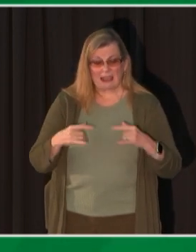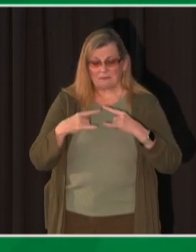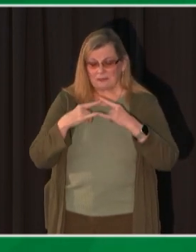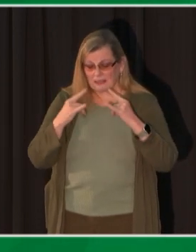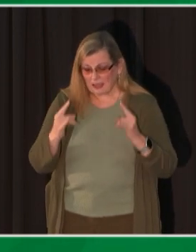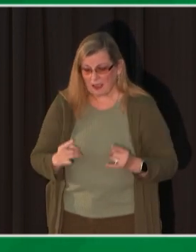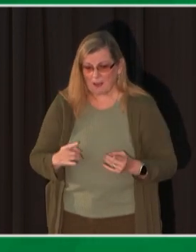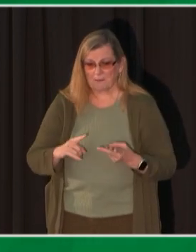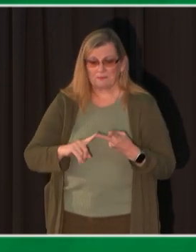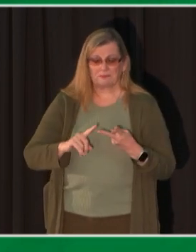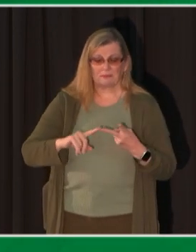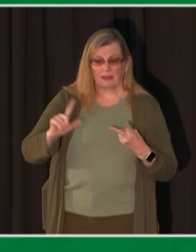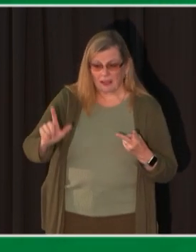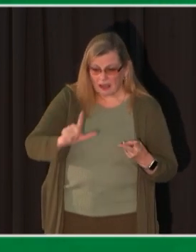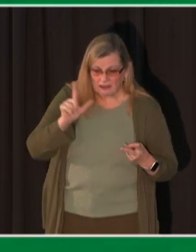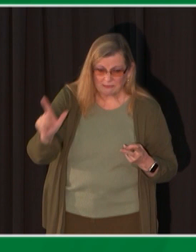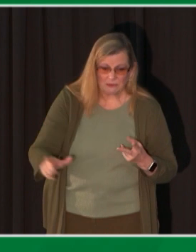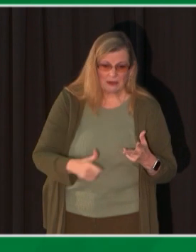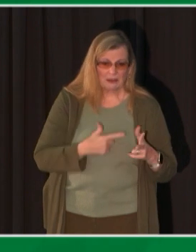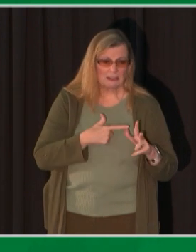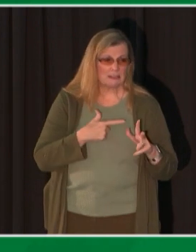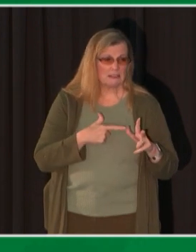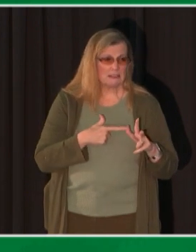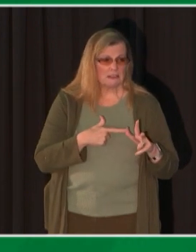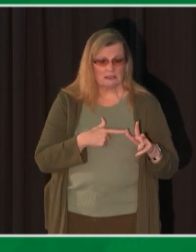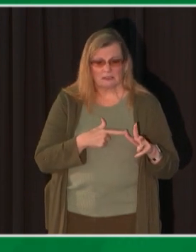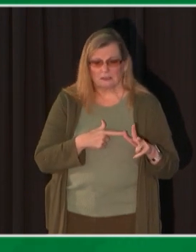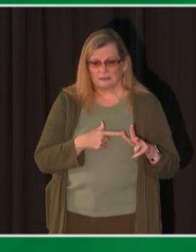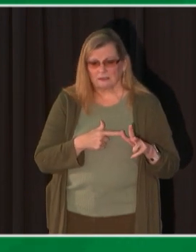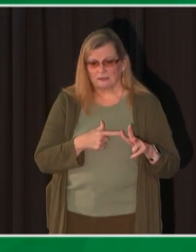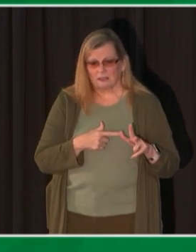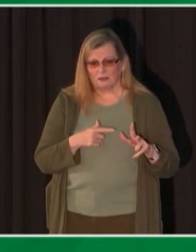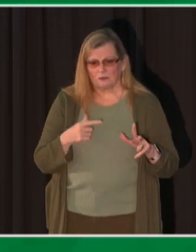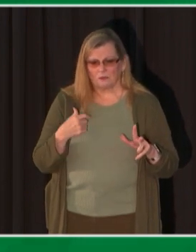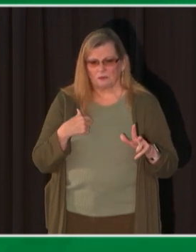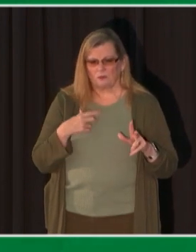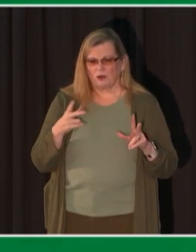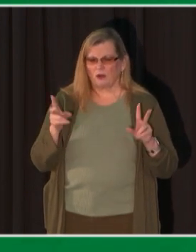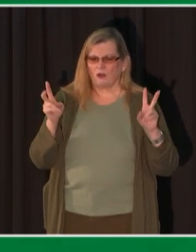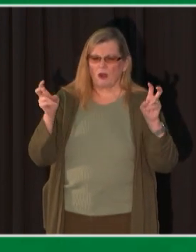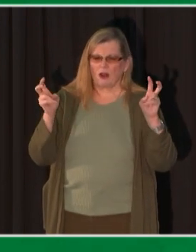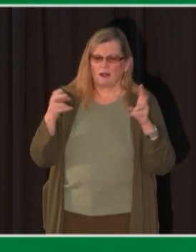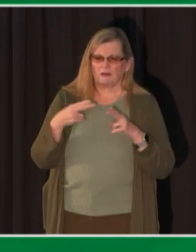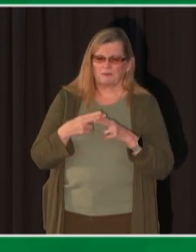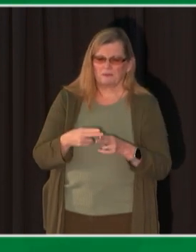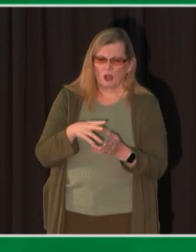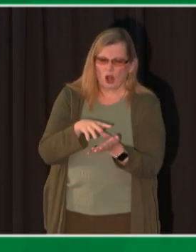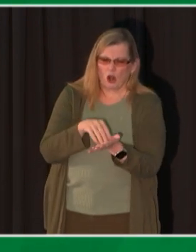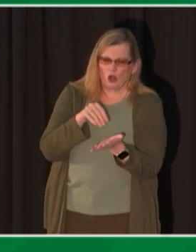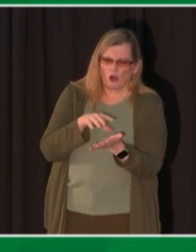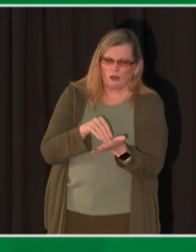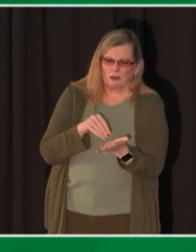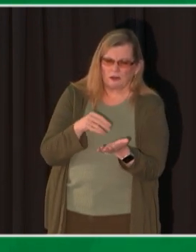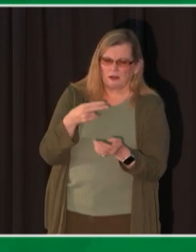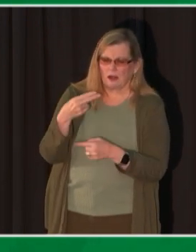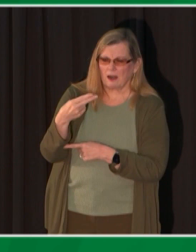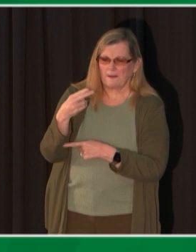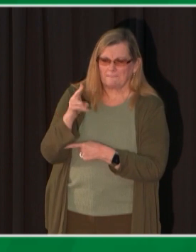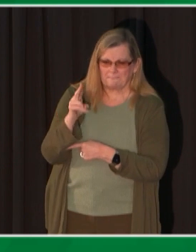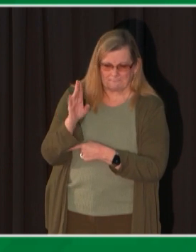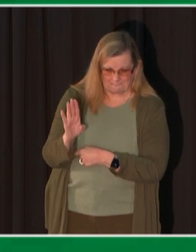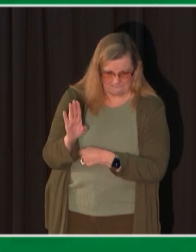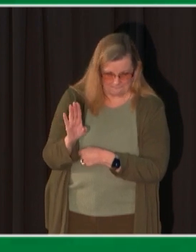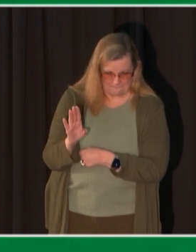libraries, and what we're calling learning hubs, which may be an additional